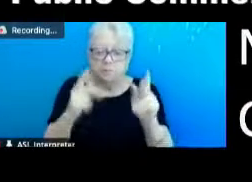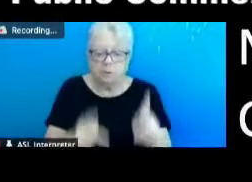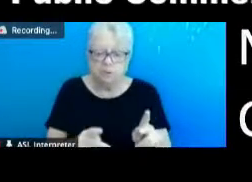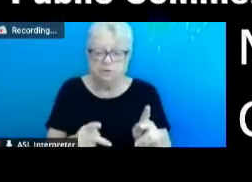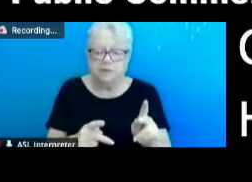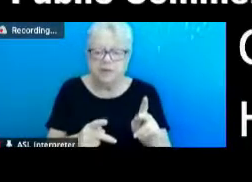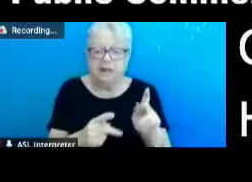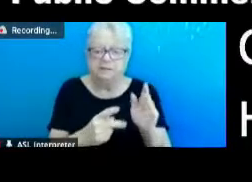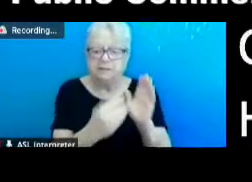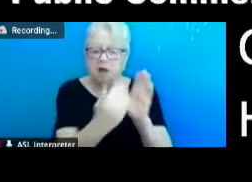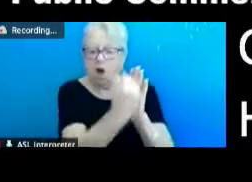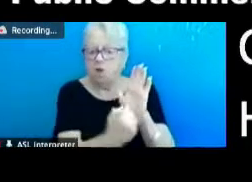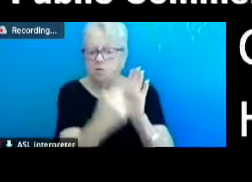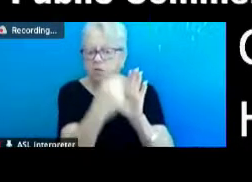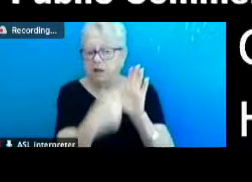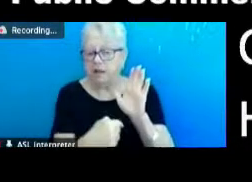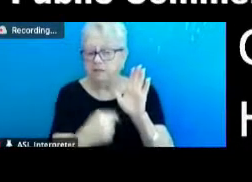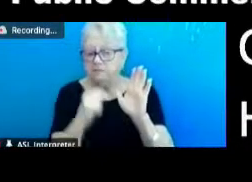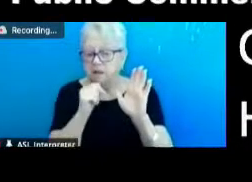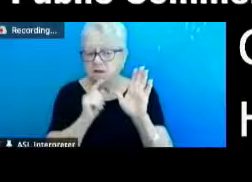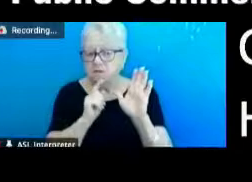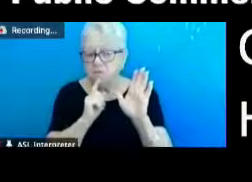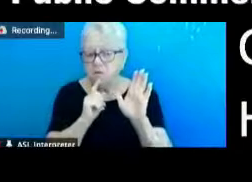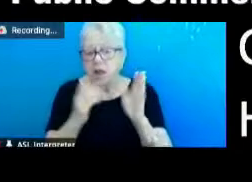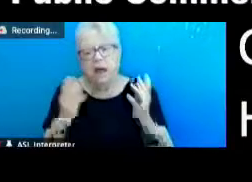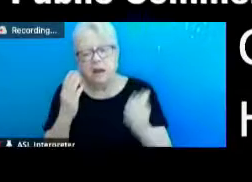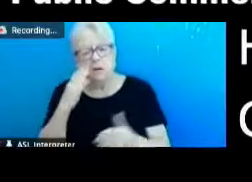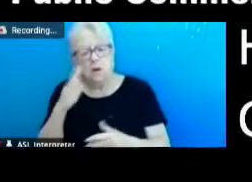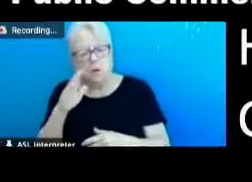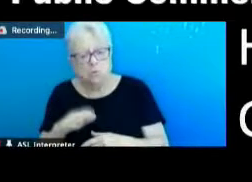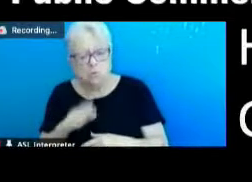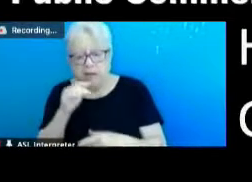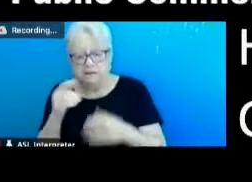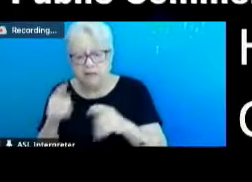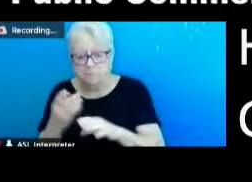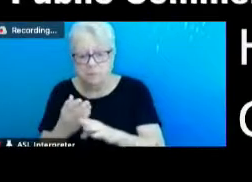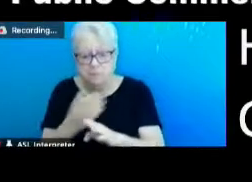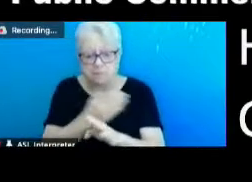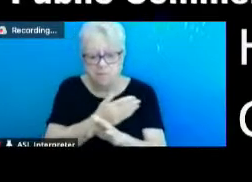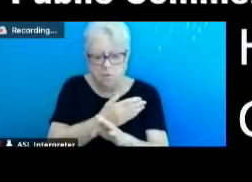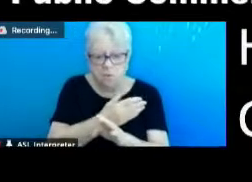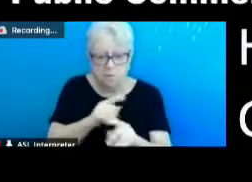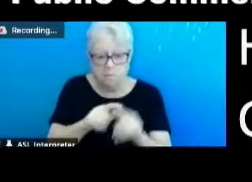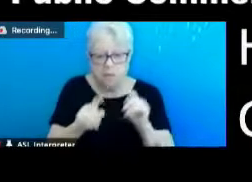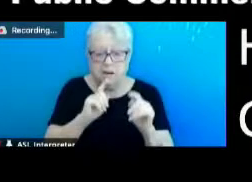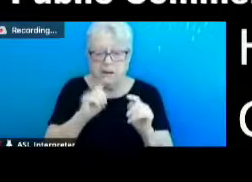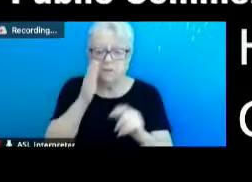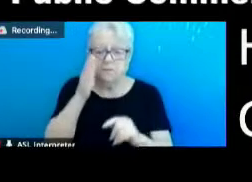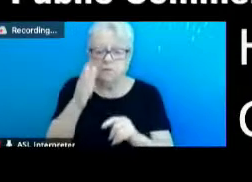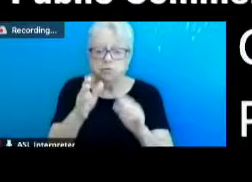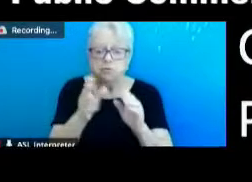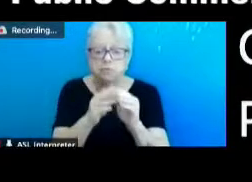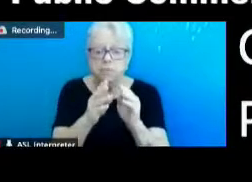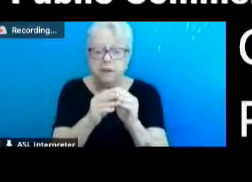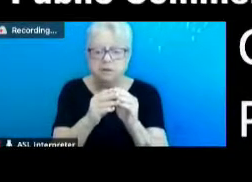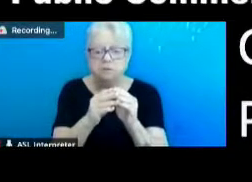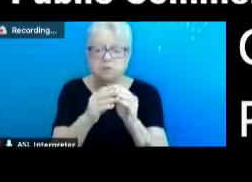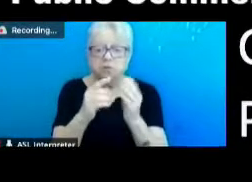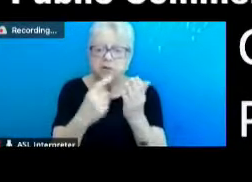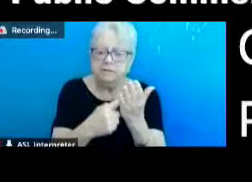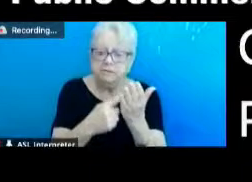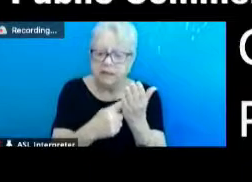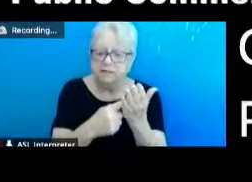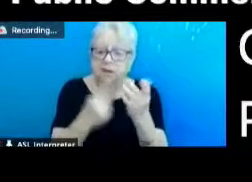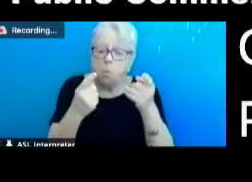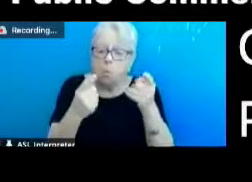know that's been the case in a few instances in the past. Happy to, in a future meeting, go through when that's been the case,